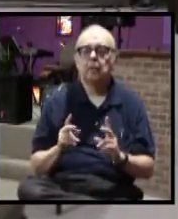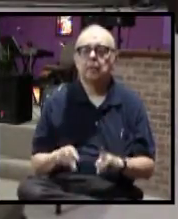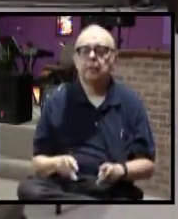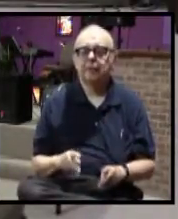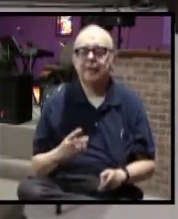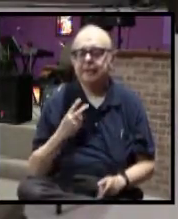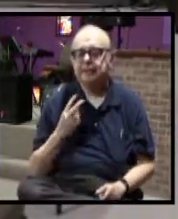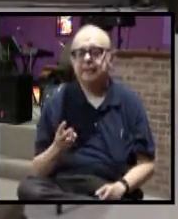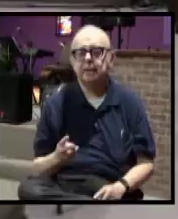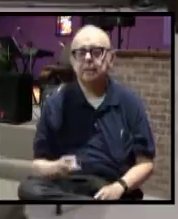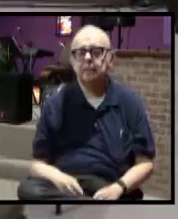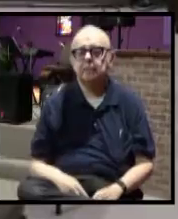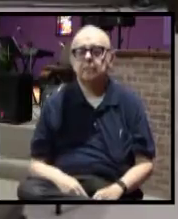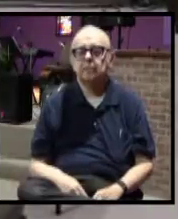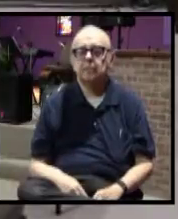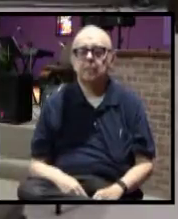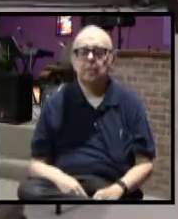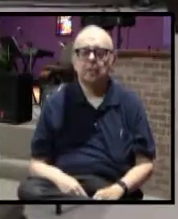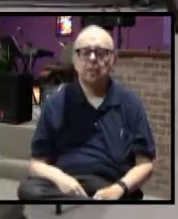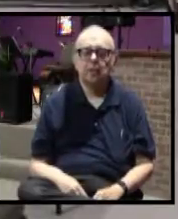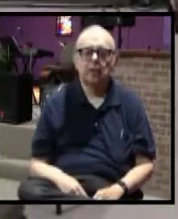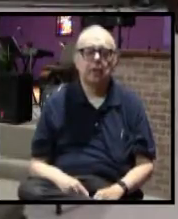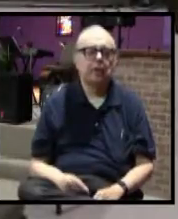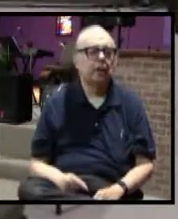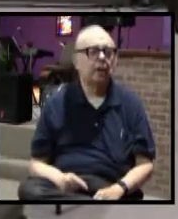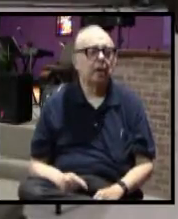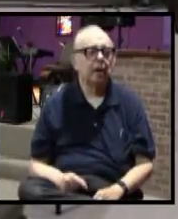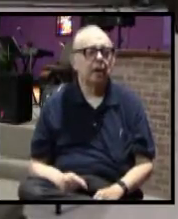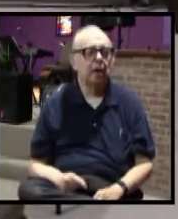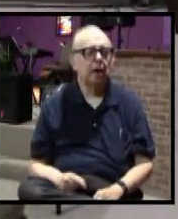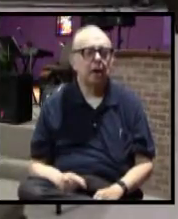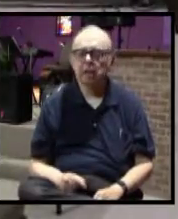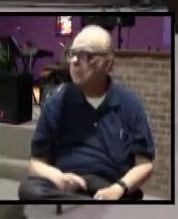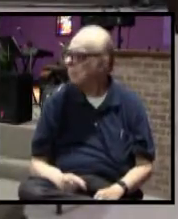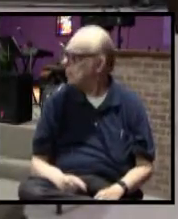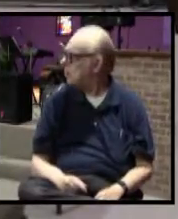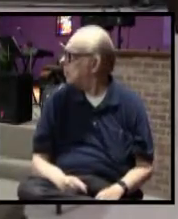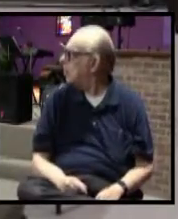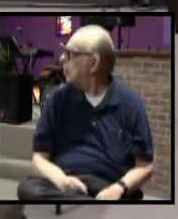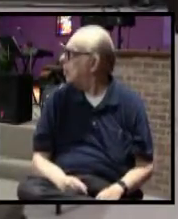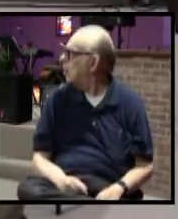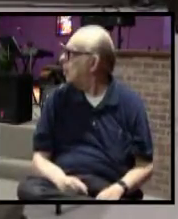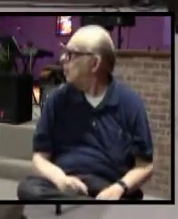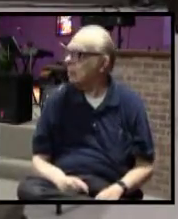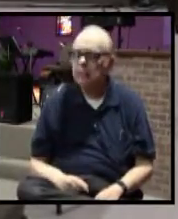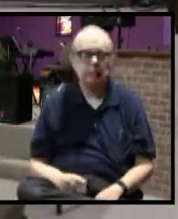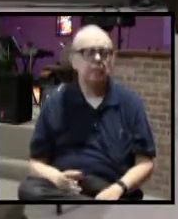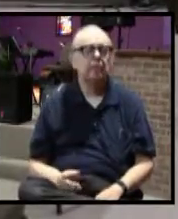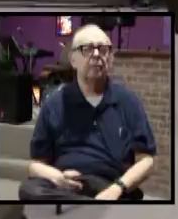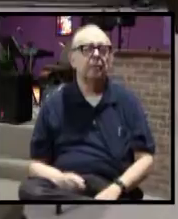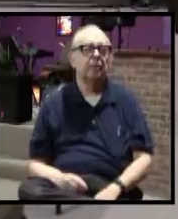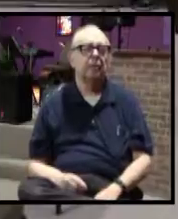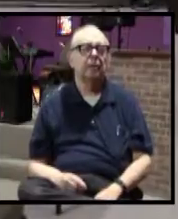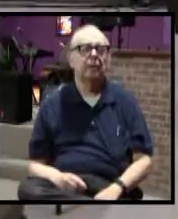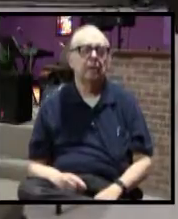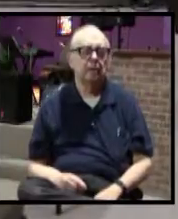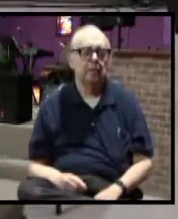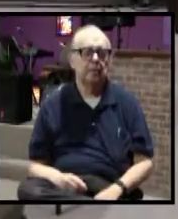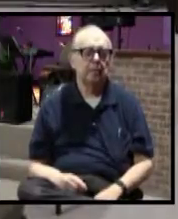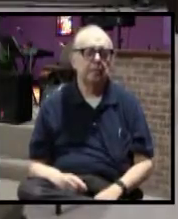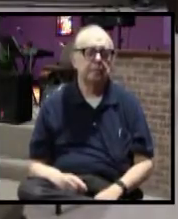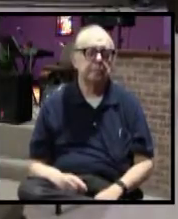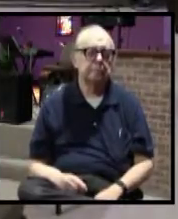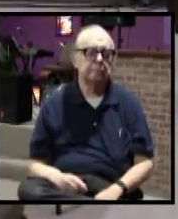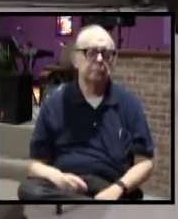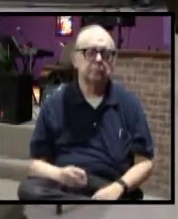Because what everybody else is seeing is heroin addicts. That's just going to steal everything from you. And cheat you and lie you.